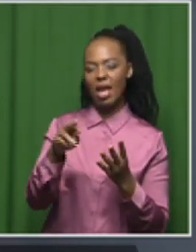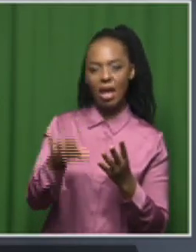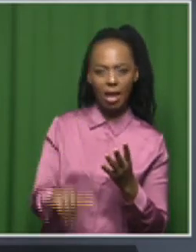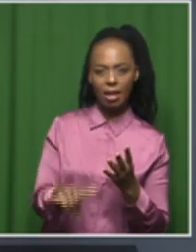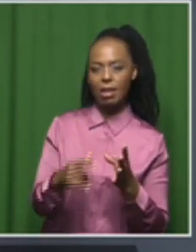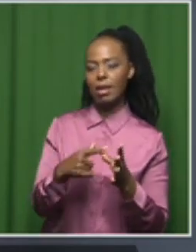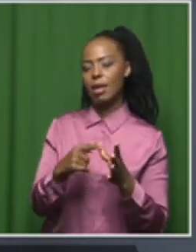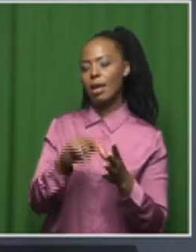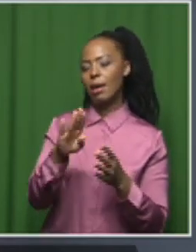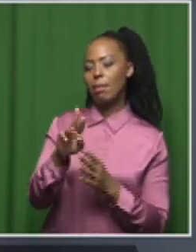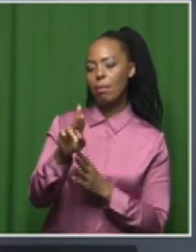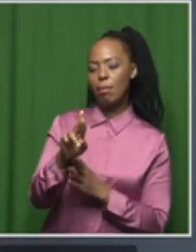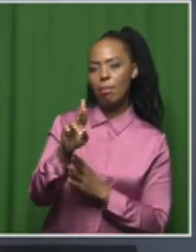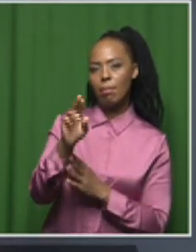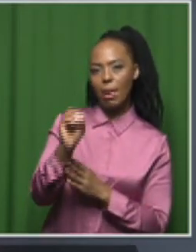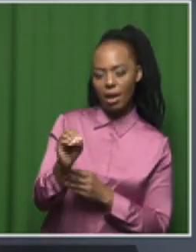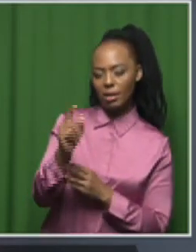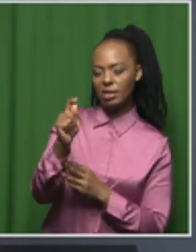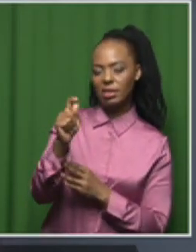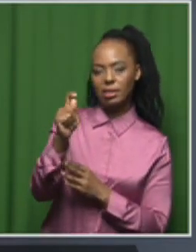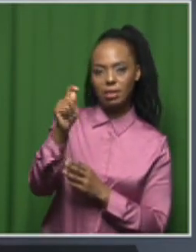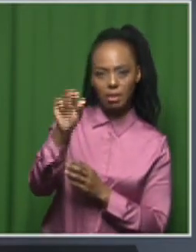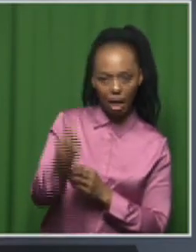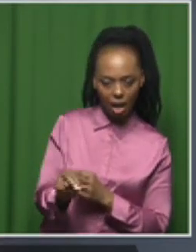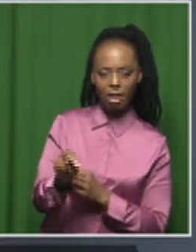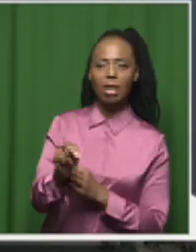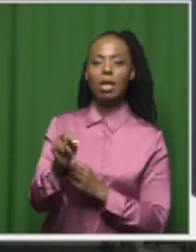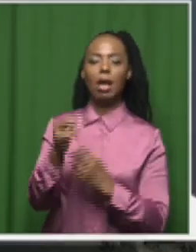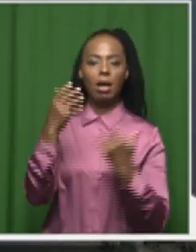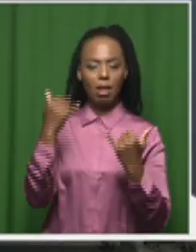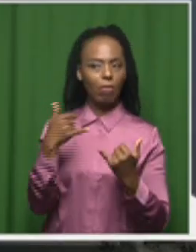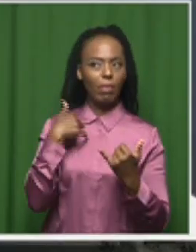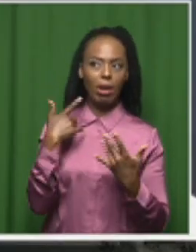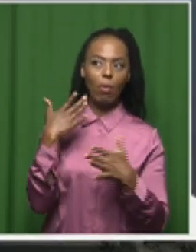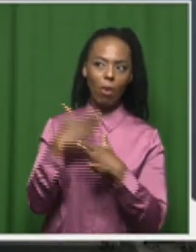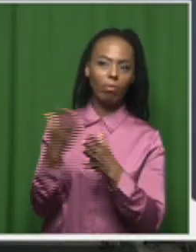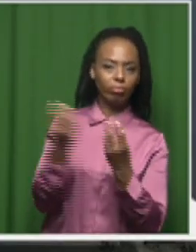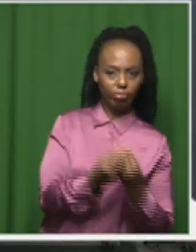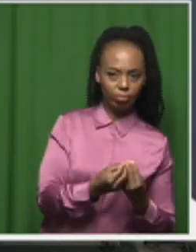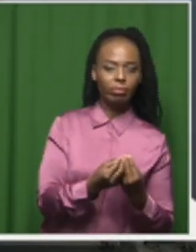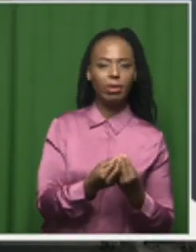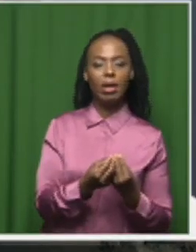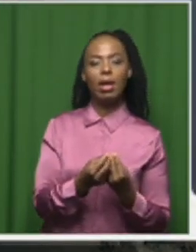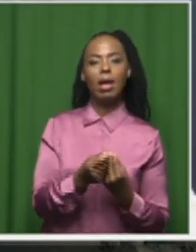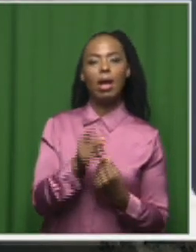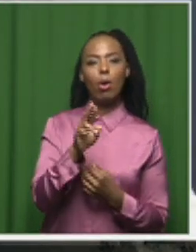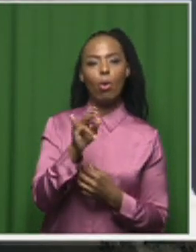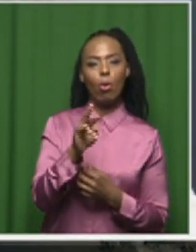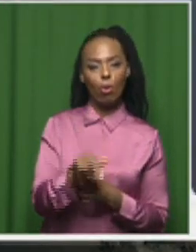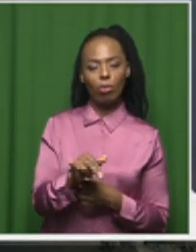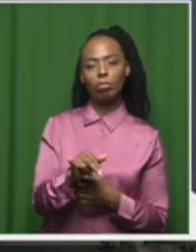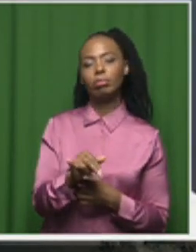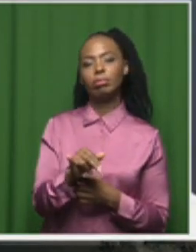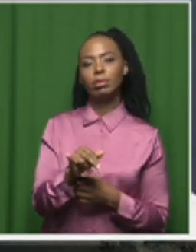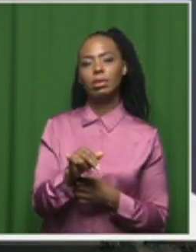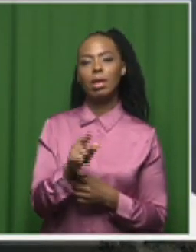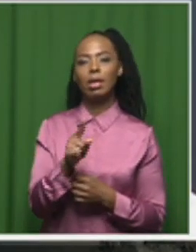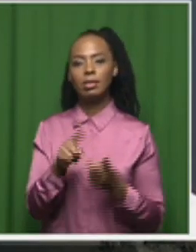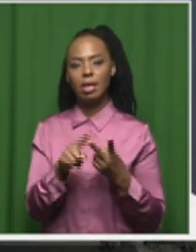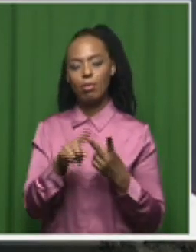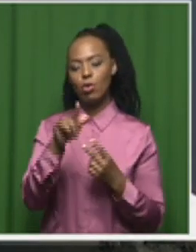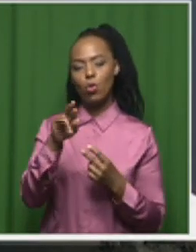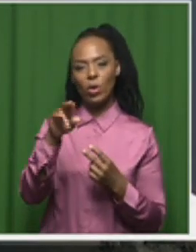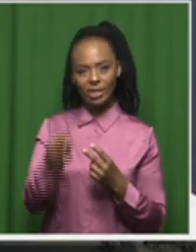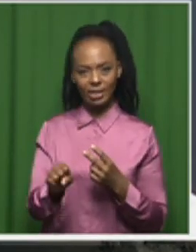Buxton, and I'm excited to be working with William Young and Rashanda Lewis for the first time,